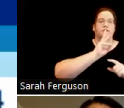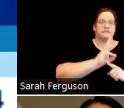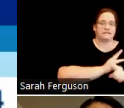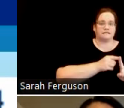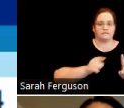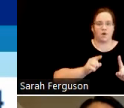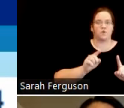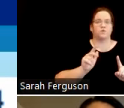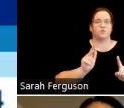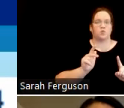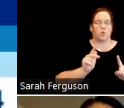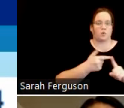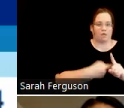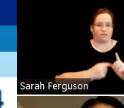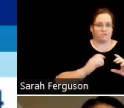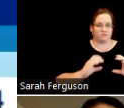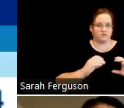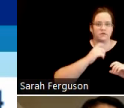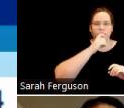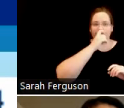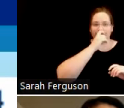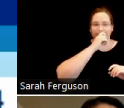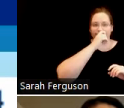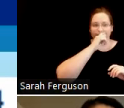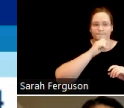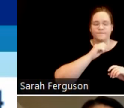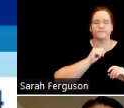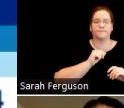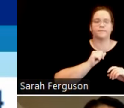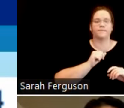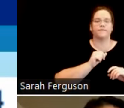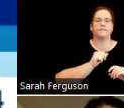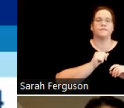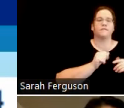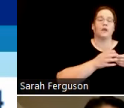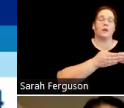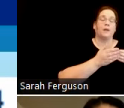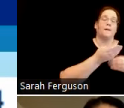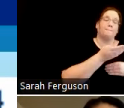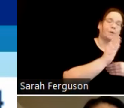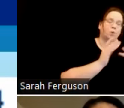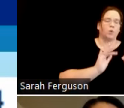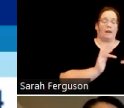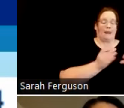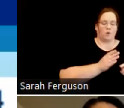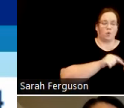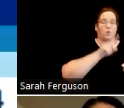is placebo, and the blue is the kids who received